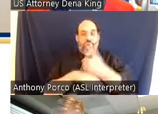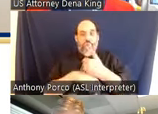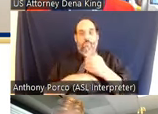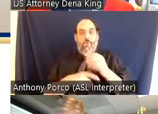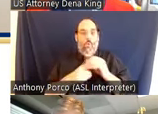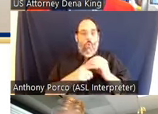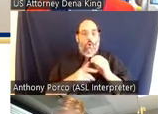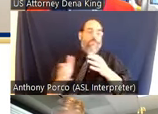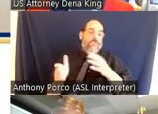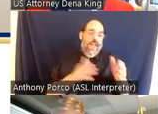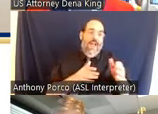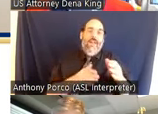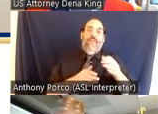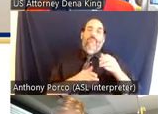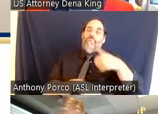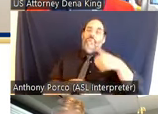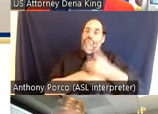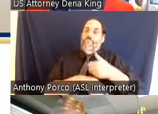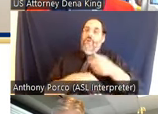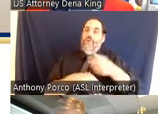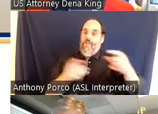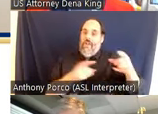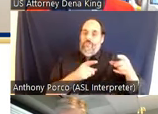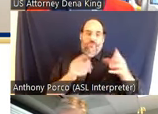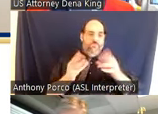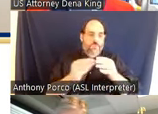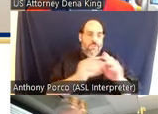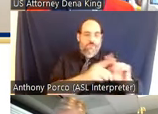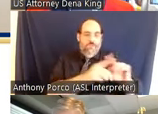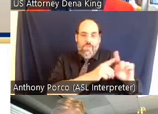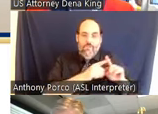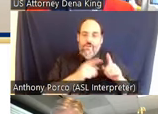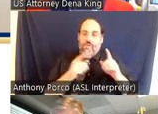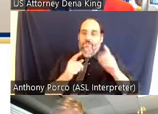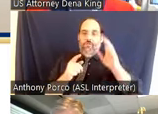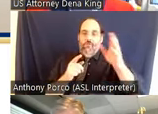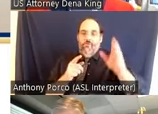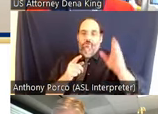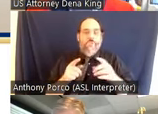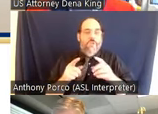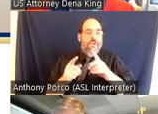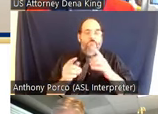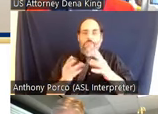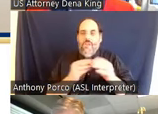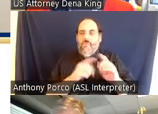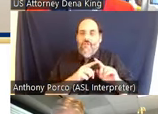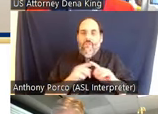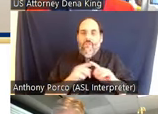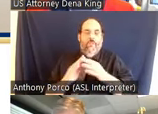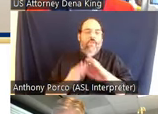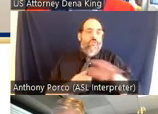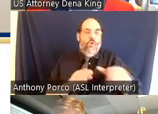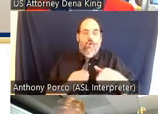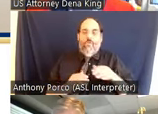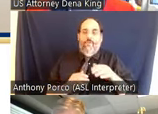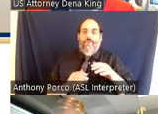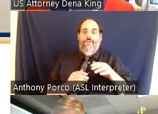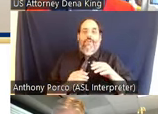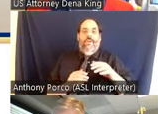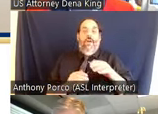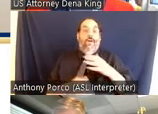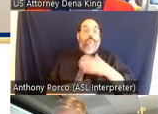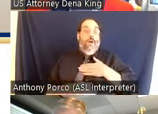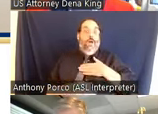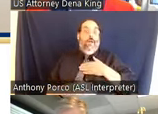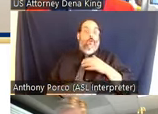are planning different events and meeting with different communities in their district. In my district, the Western District of